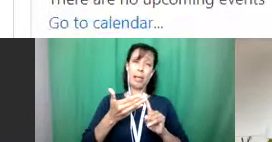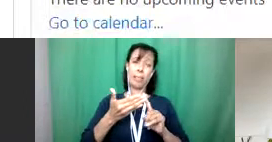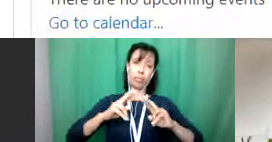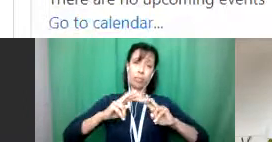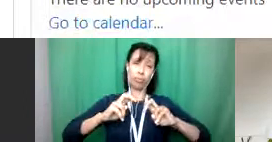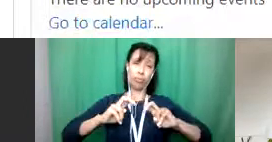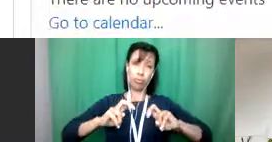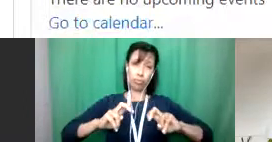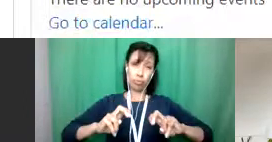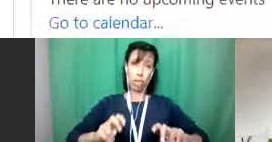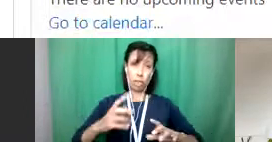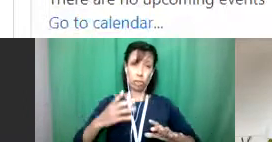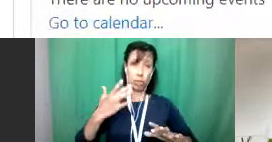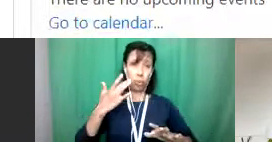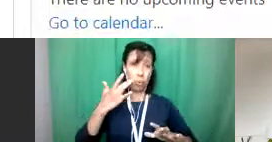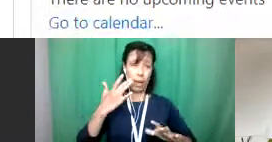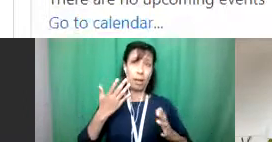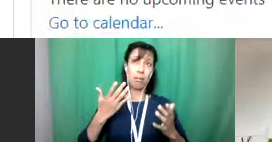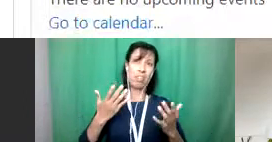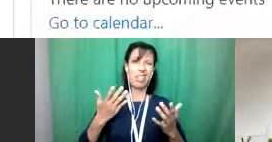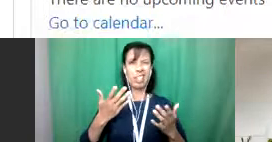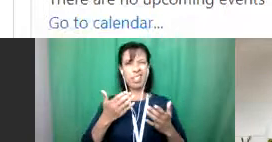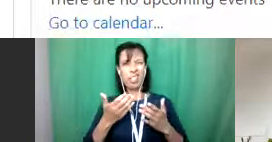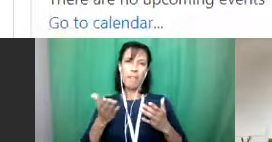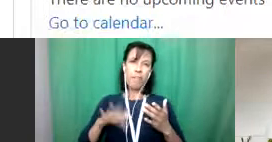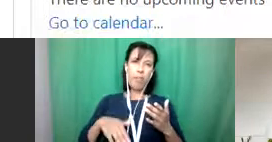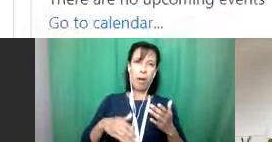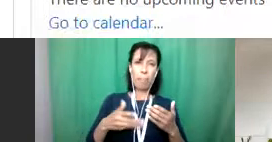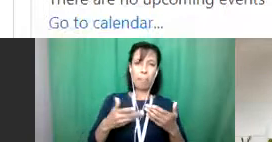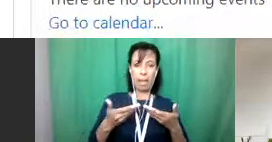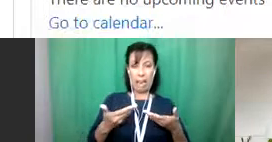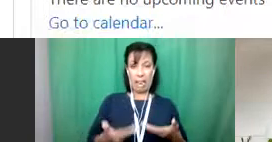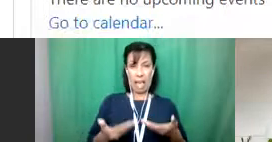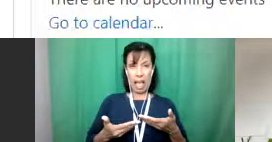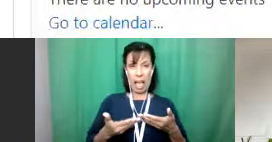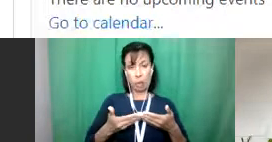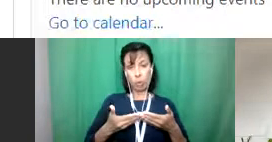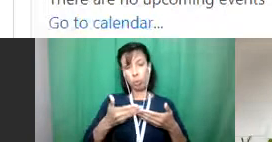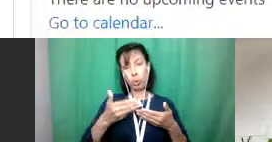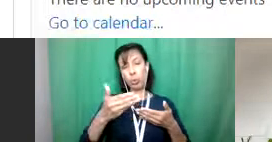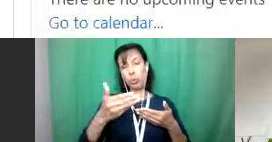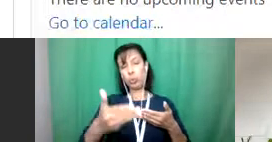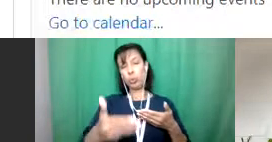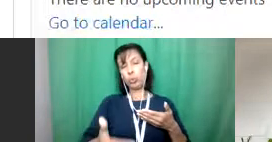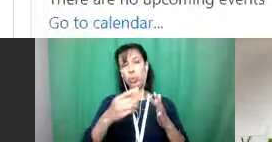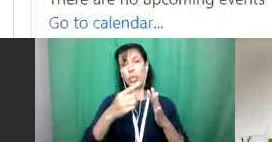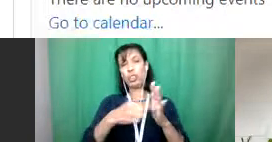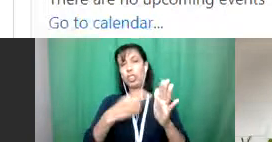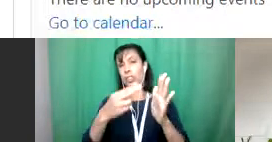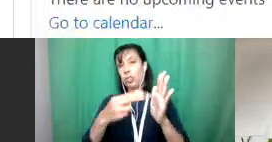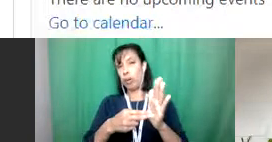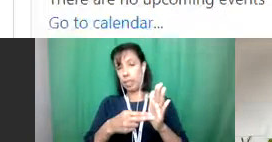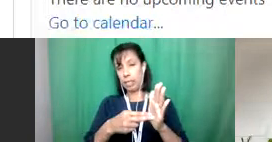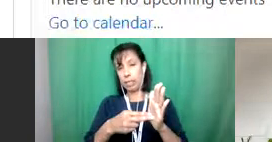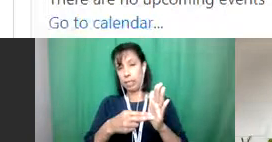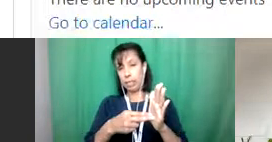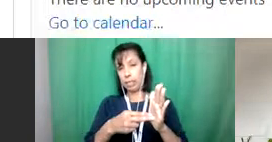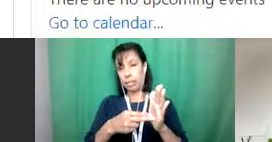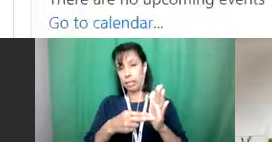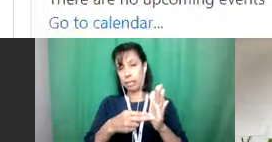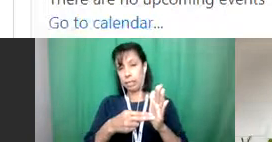time between now and probably about the end of January. So if you've kind of got your research, the practical